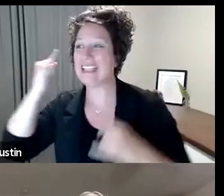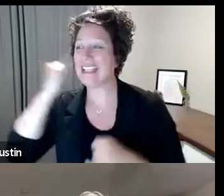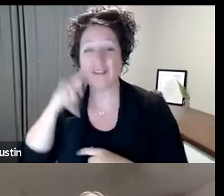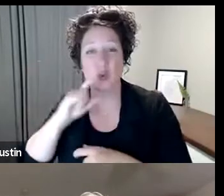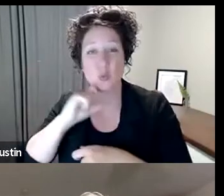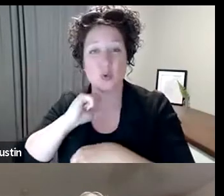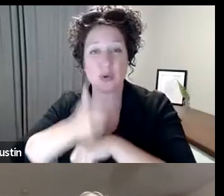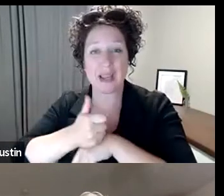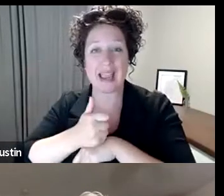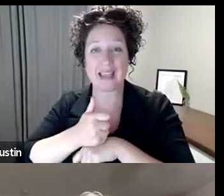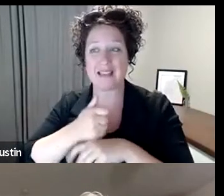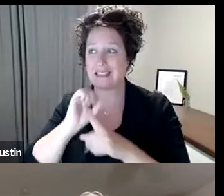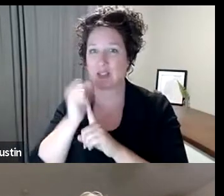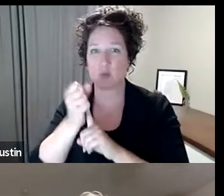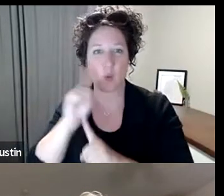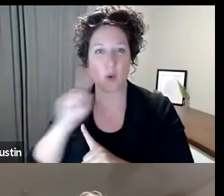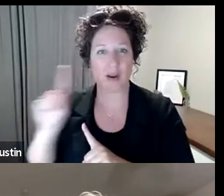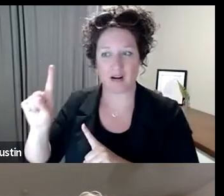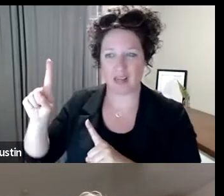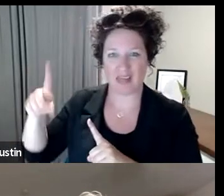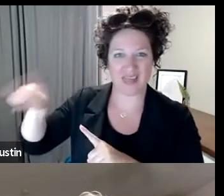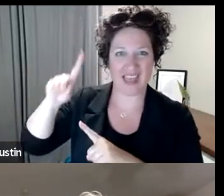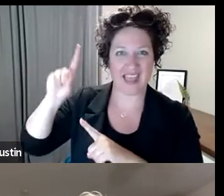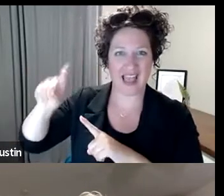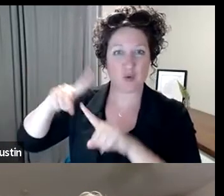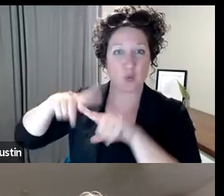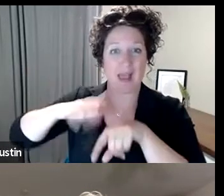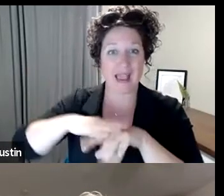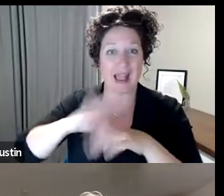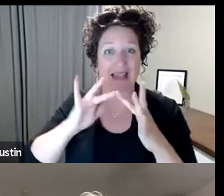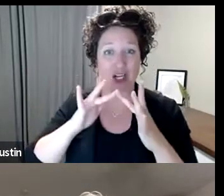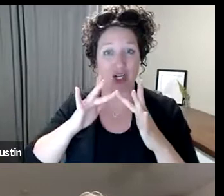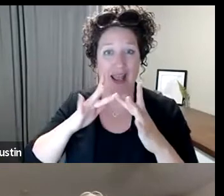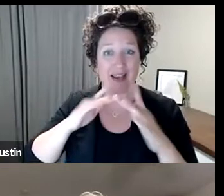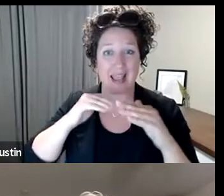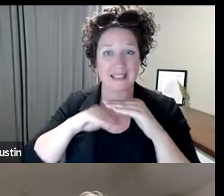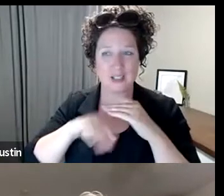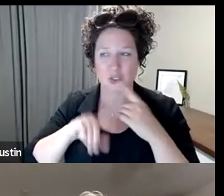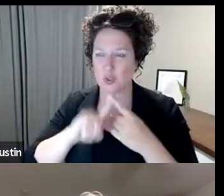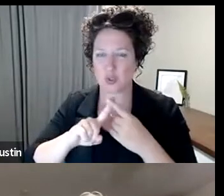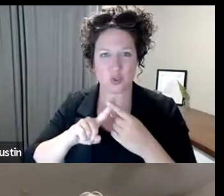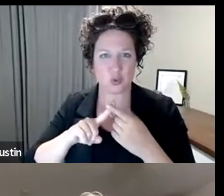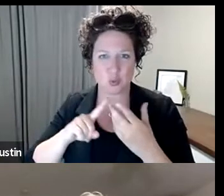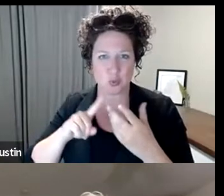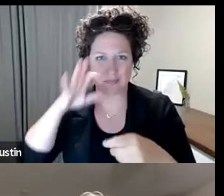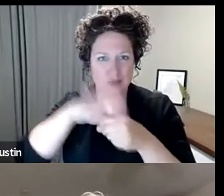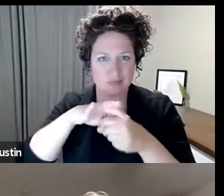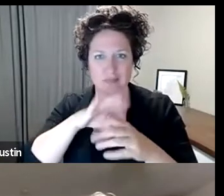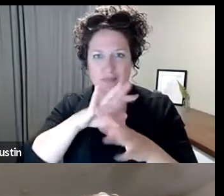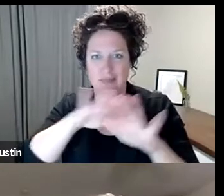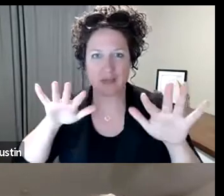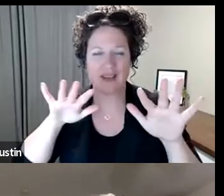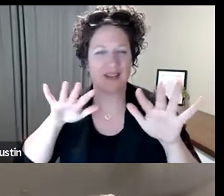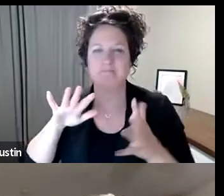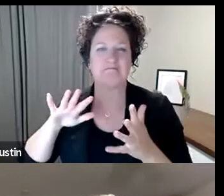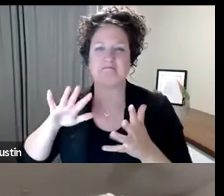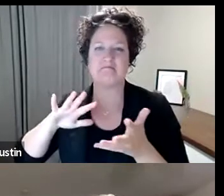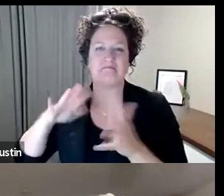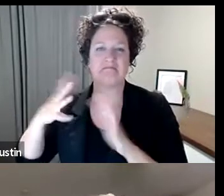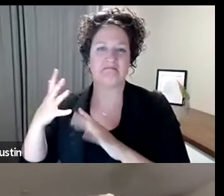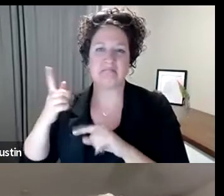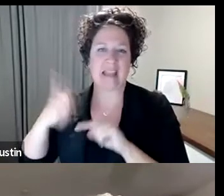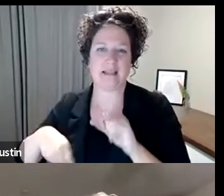where they have to rely on that internet access for participating in basic democratic processes, it's